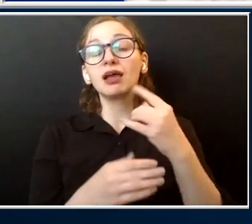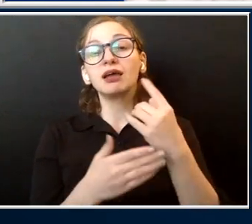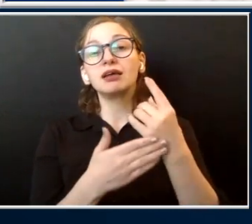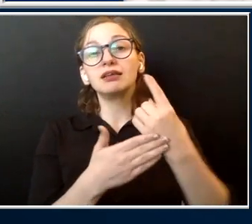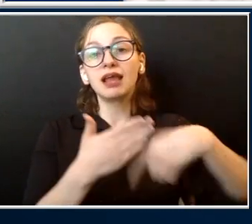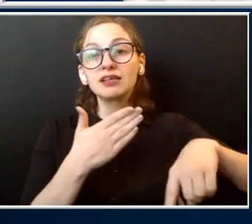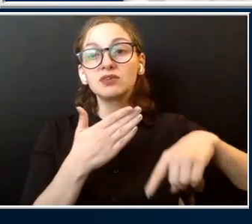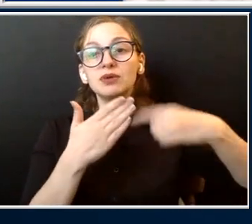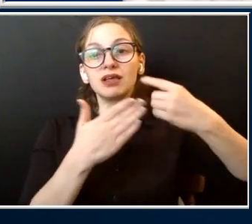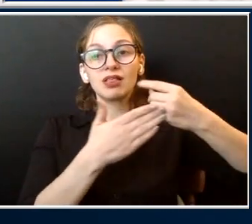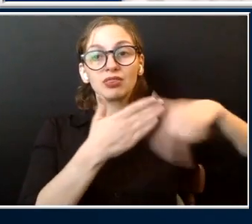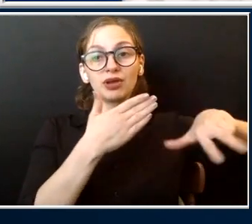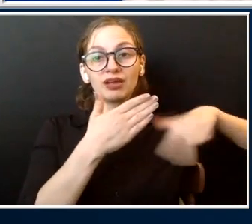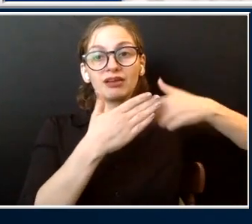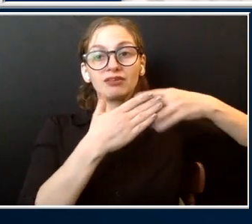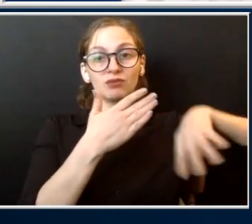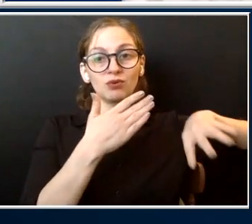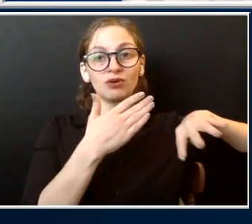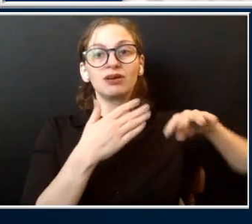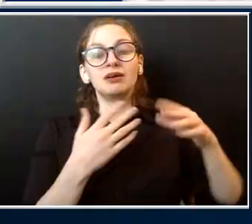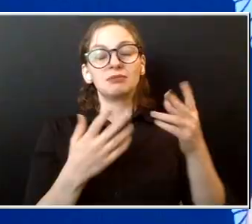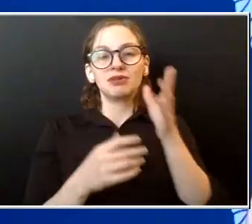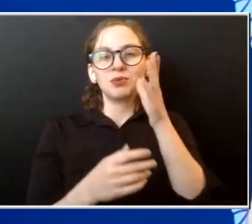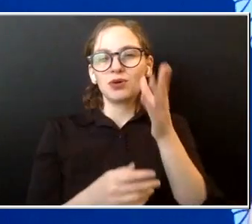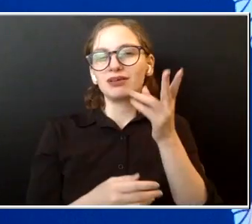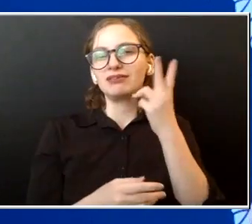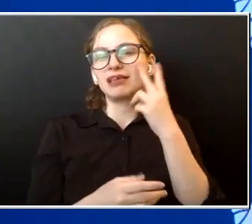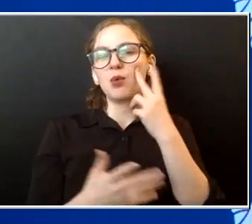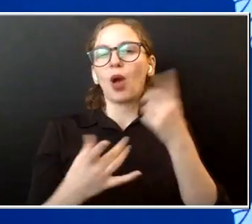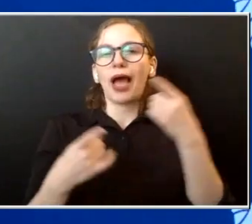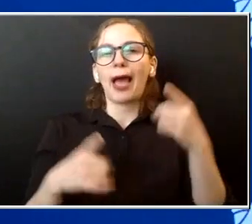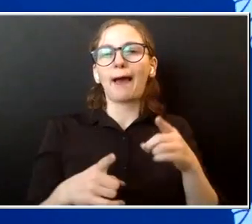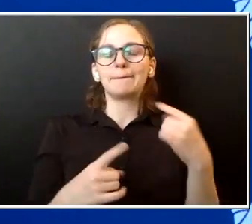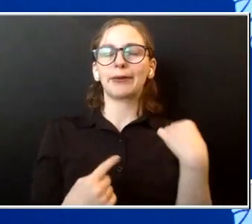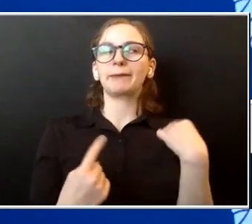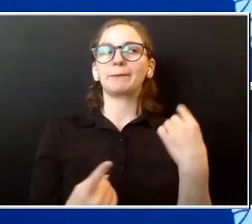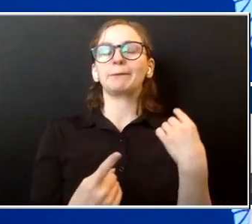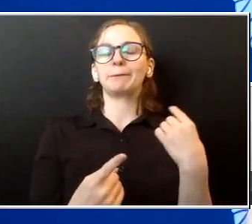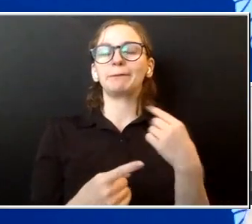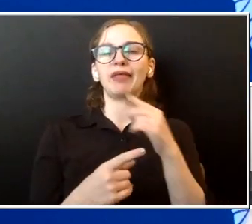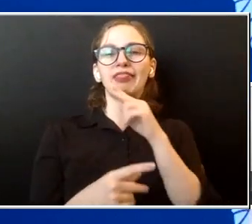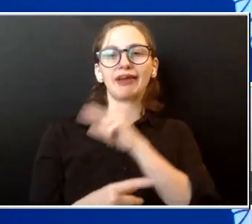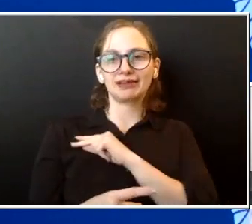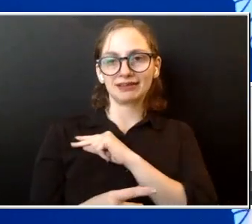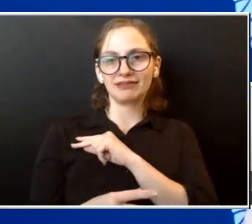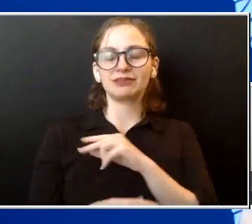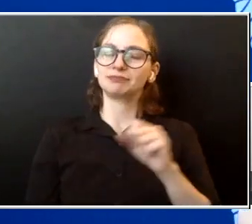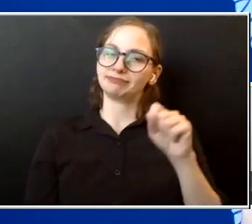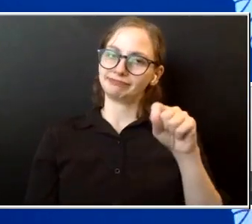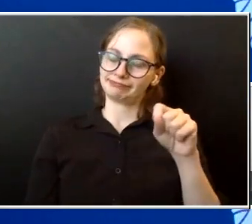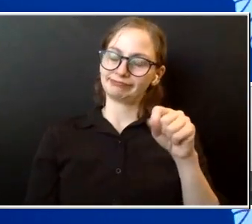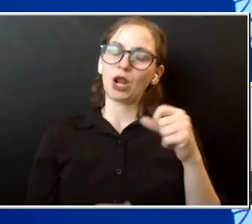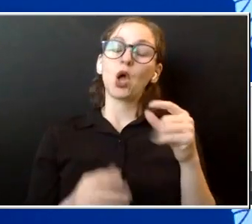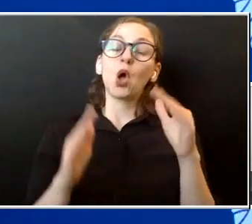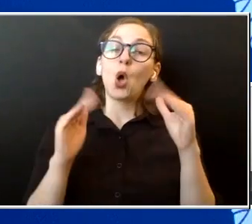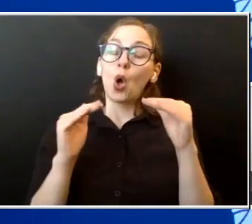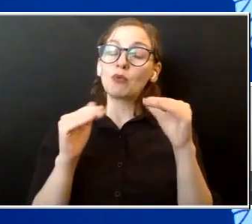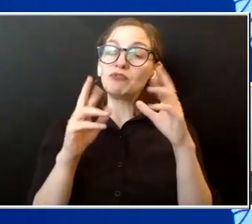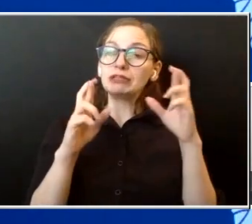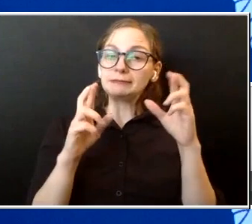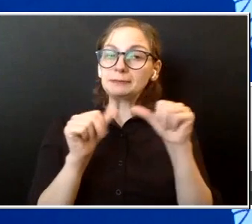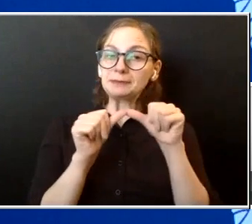over the Thanksgiving holidays. Yeah, hopefully they will continue to be low. And like we said, maybe some people